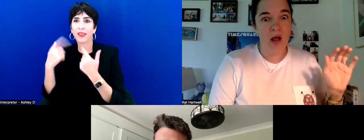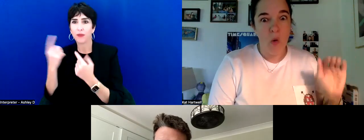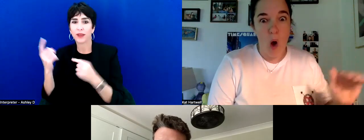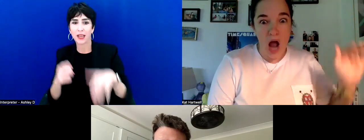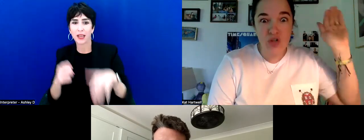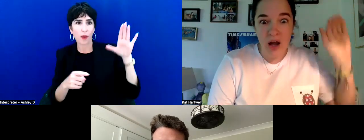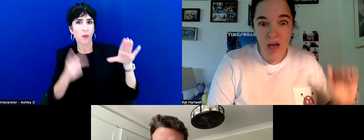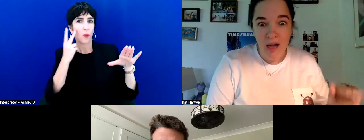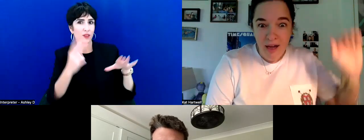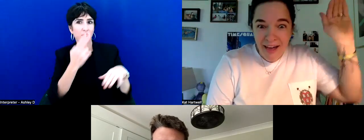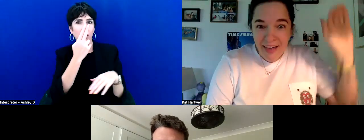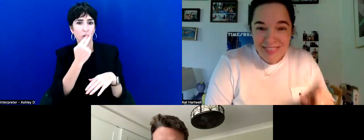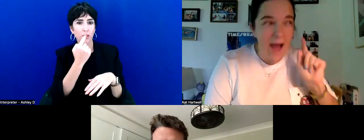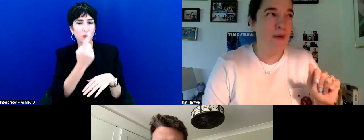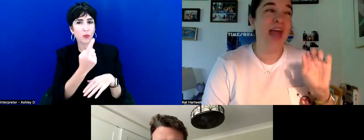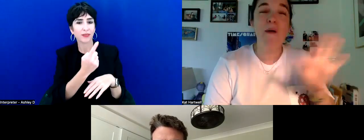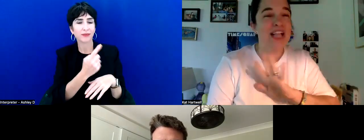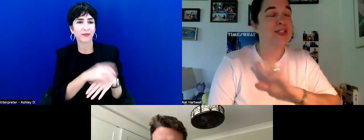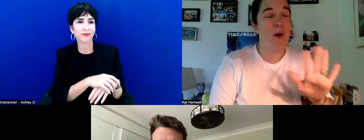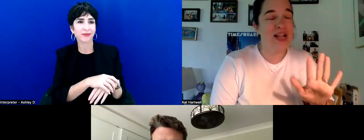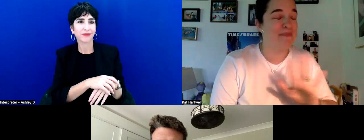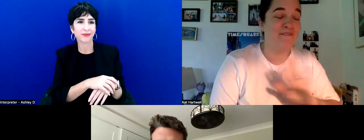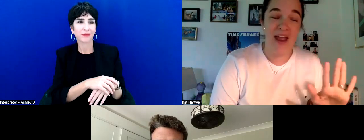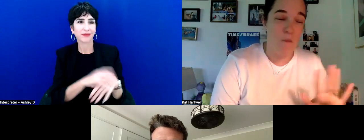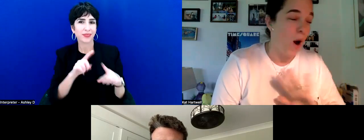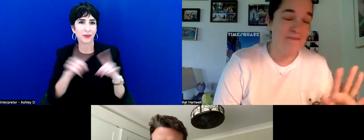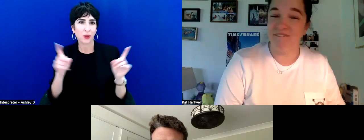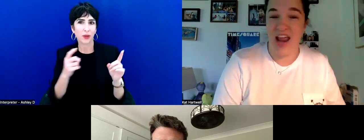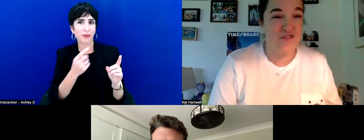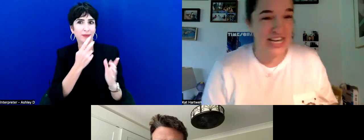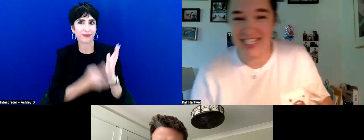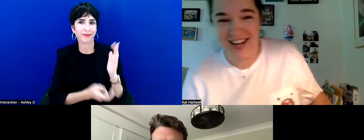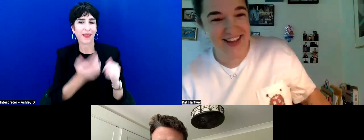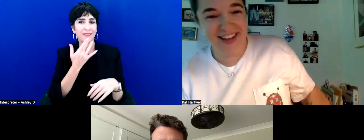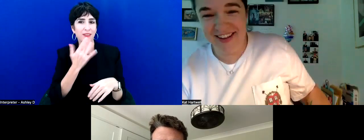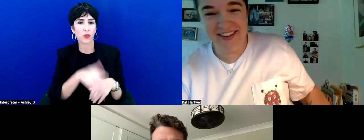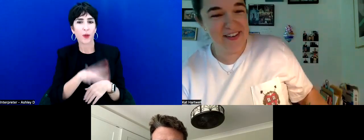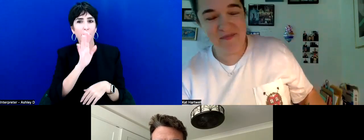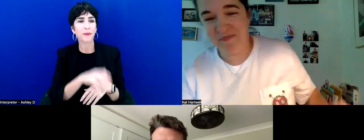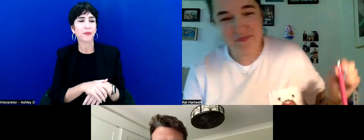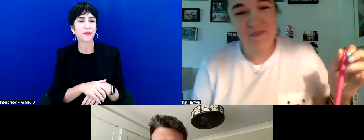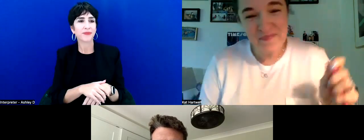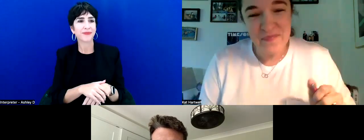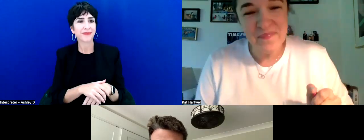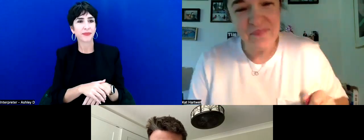up watching Yeah, yeah, that one. That was like totally one of my favorite.